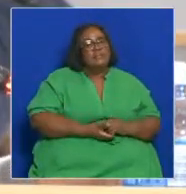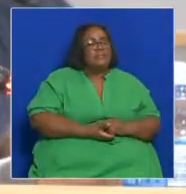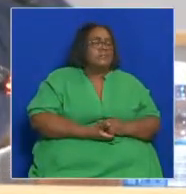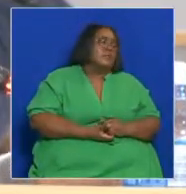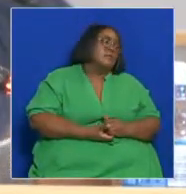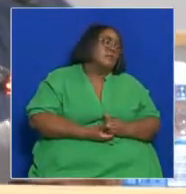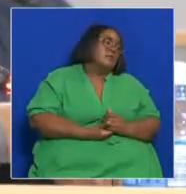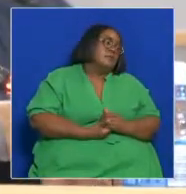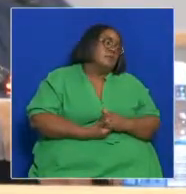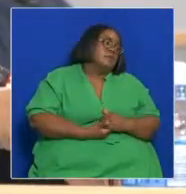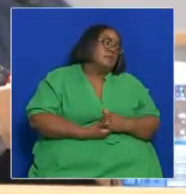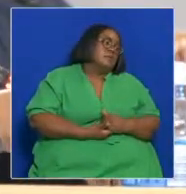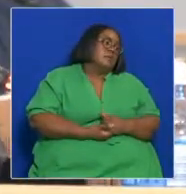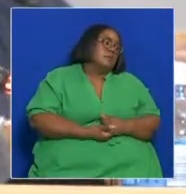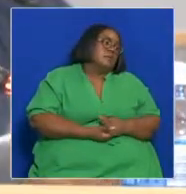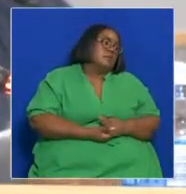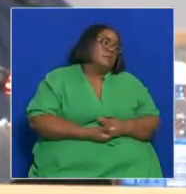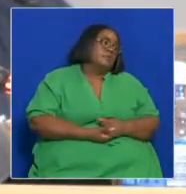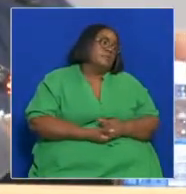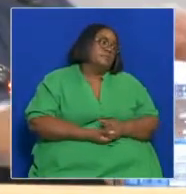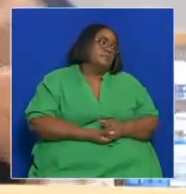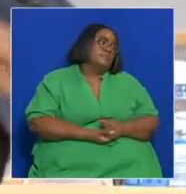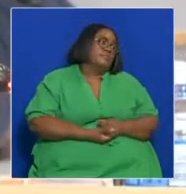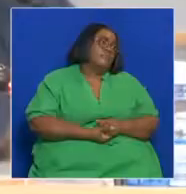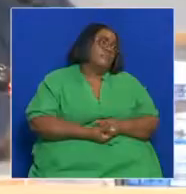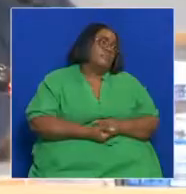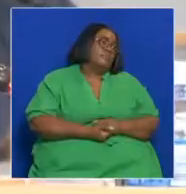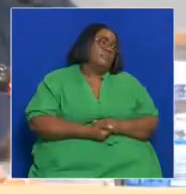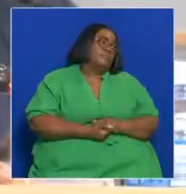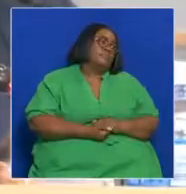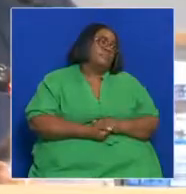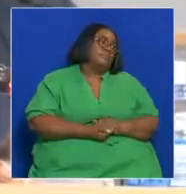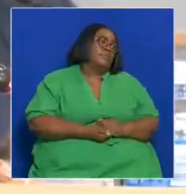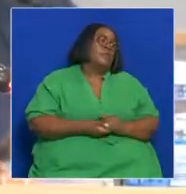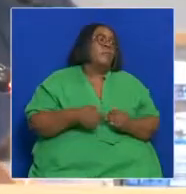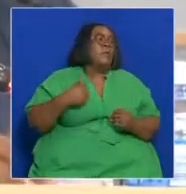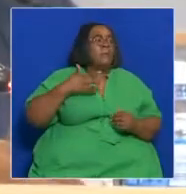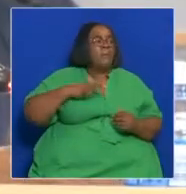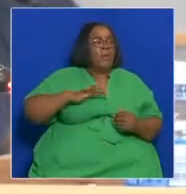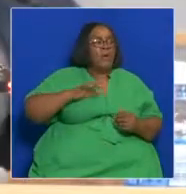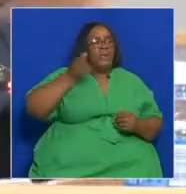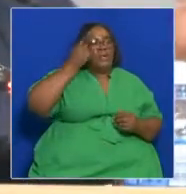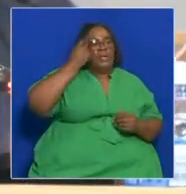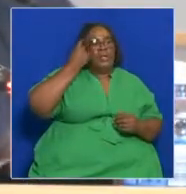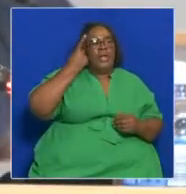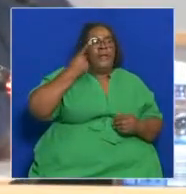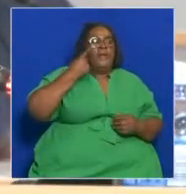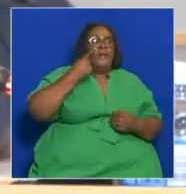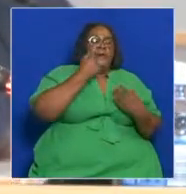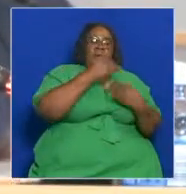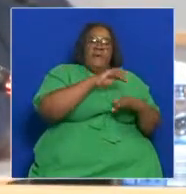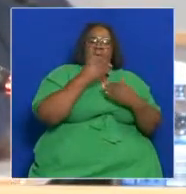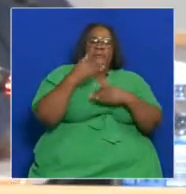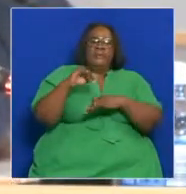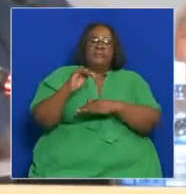you, but to understand what are the limitations other than your personal circumstances. Another head